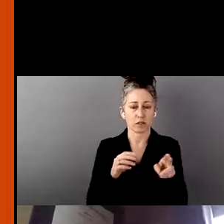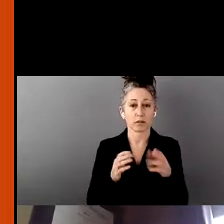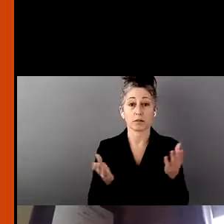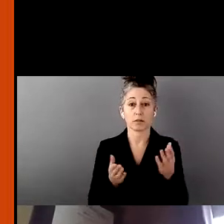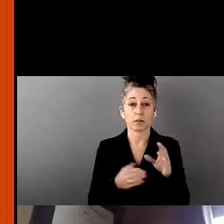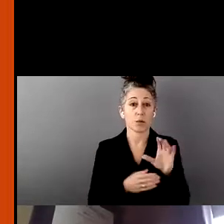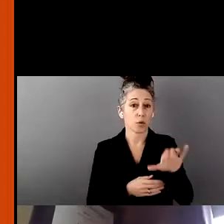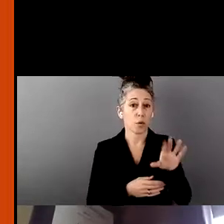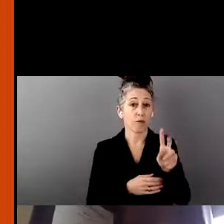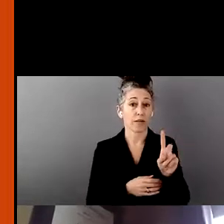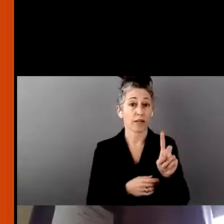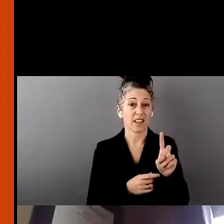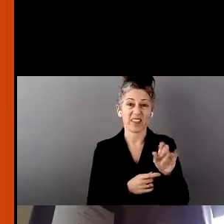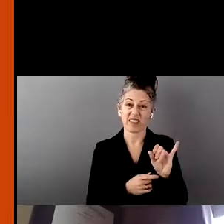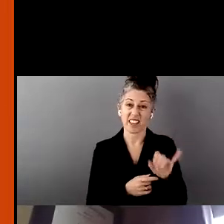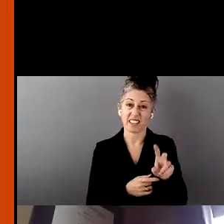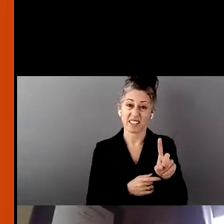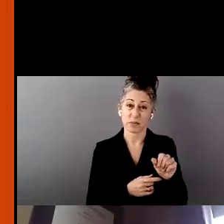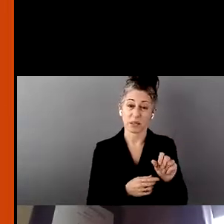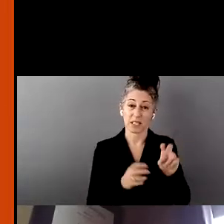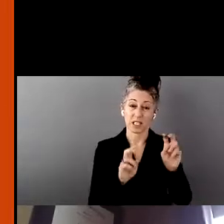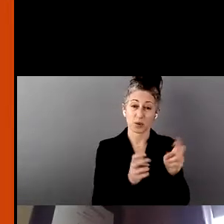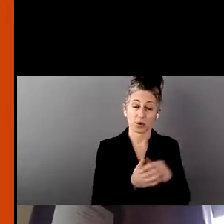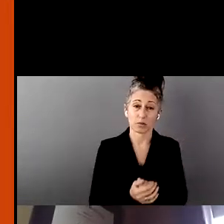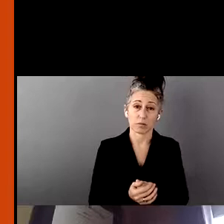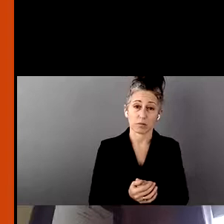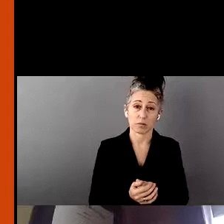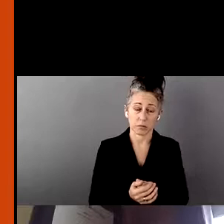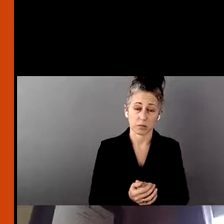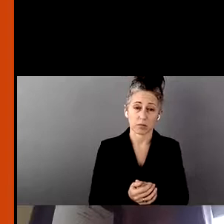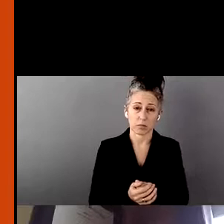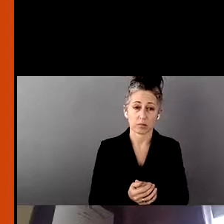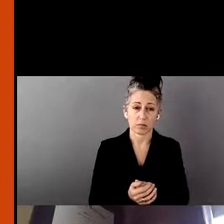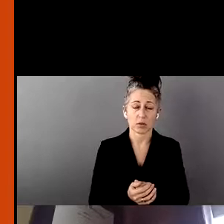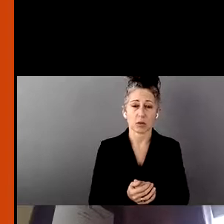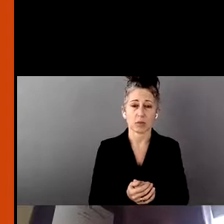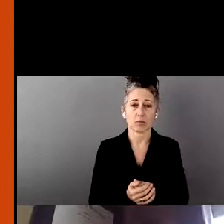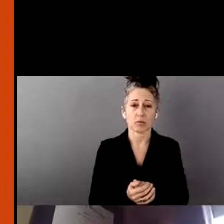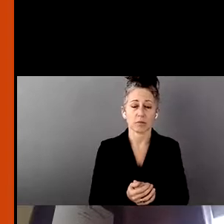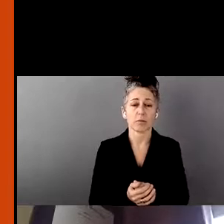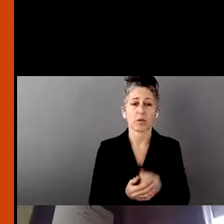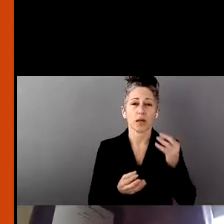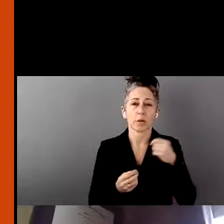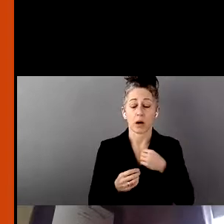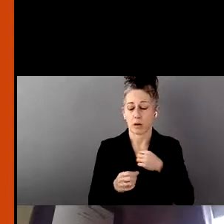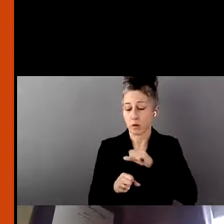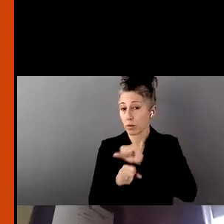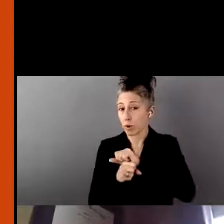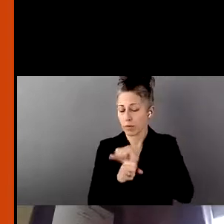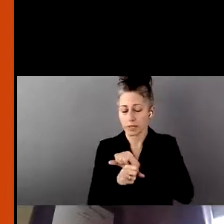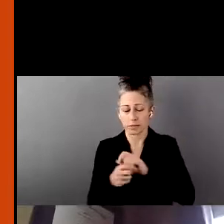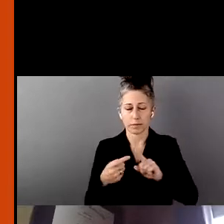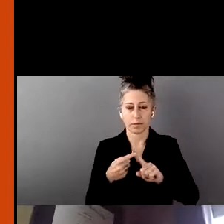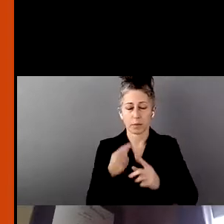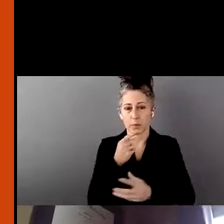disability issue. When you take a look at the items that were discussed in the past 4 days: employment, poverty,